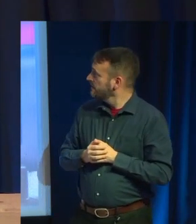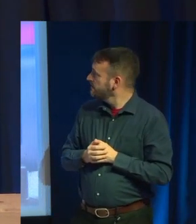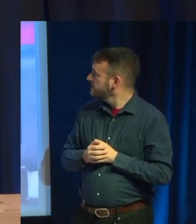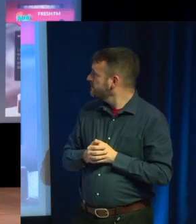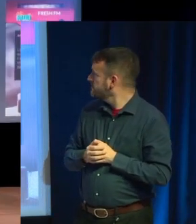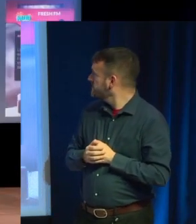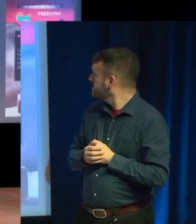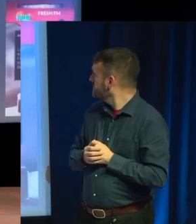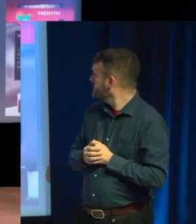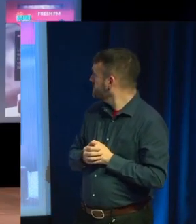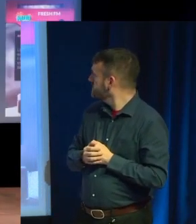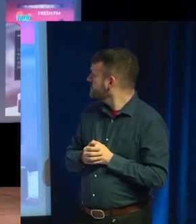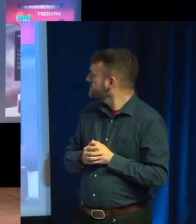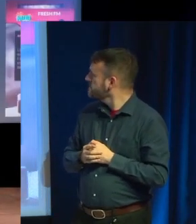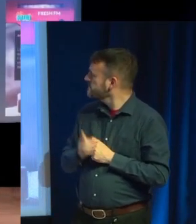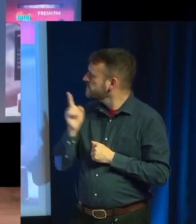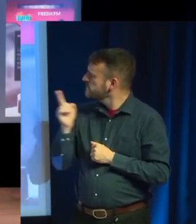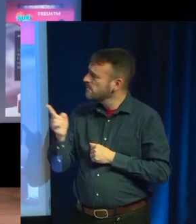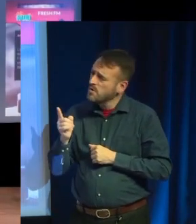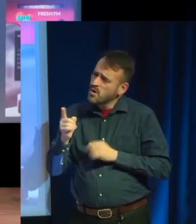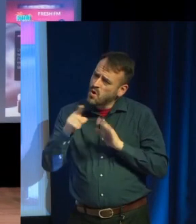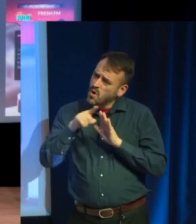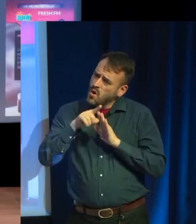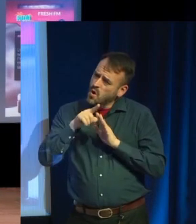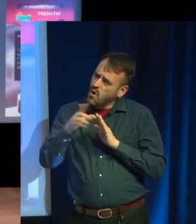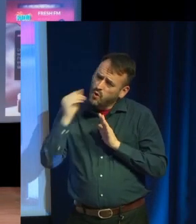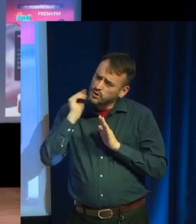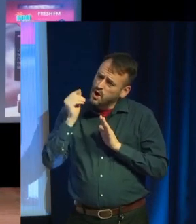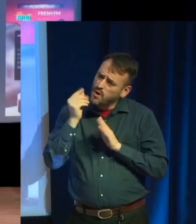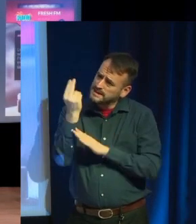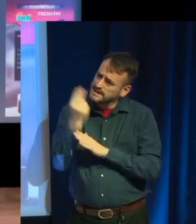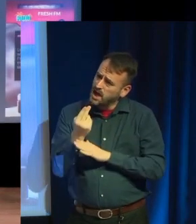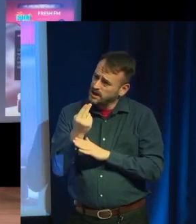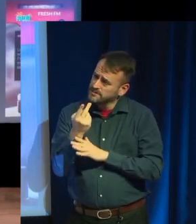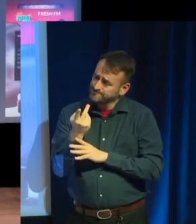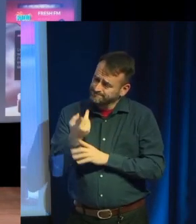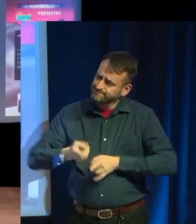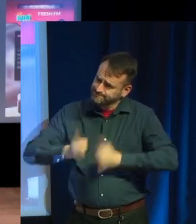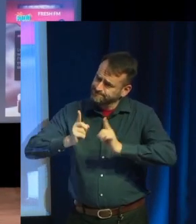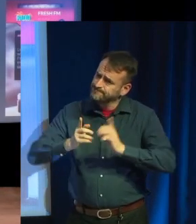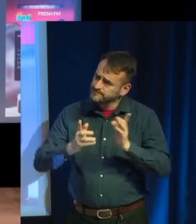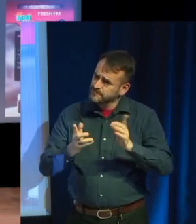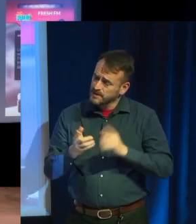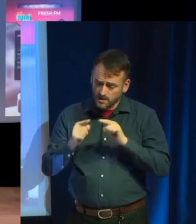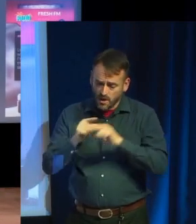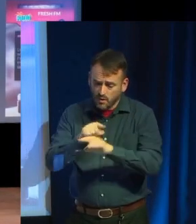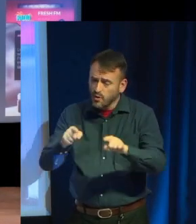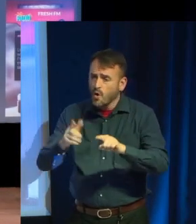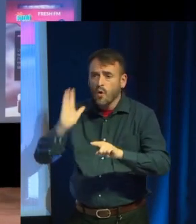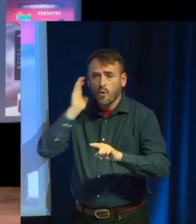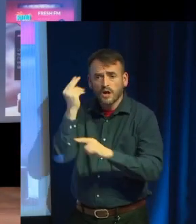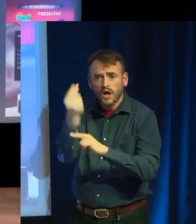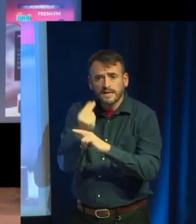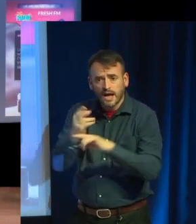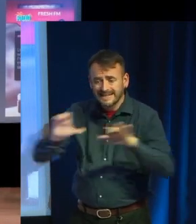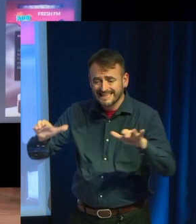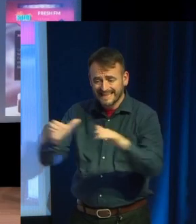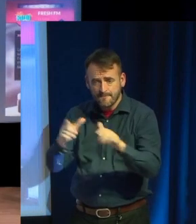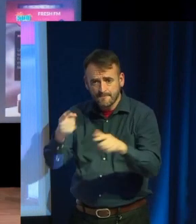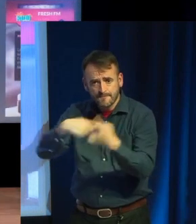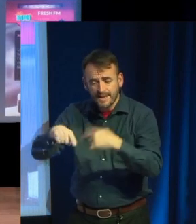Audio design rules. Please go and talk to an audio designer, even if you're not working on an audio